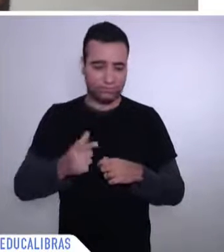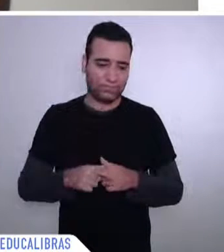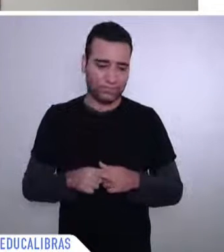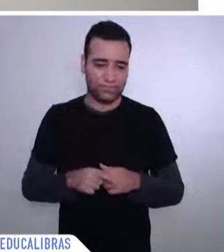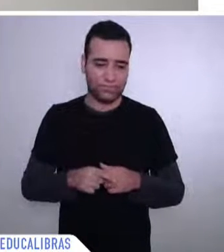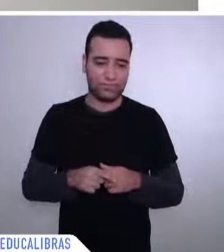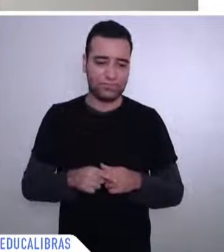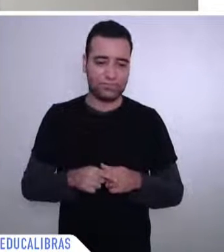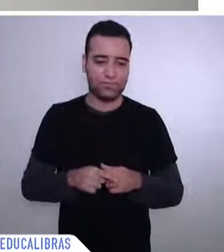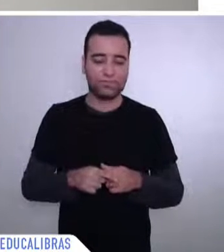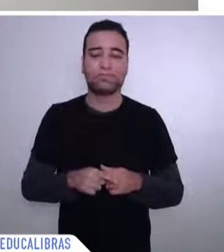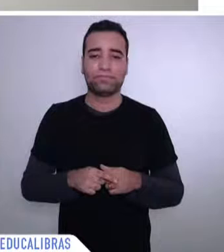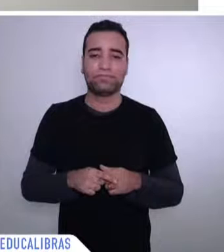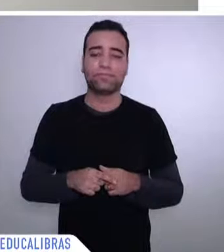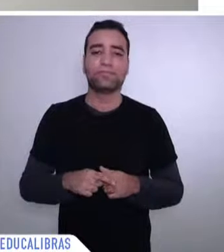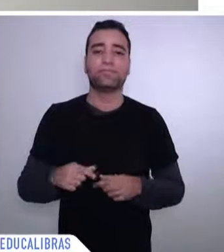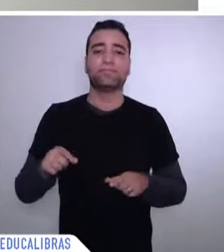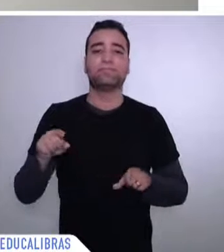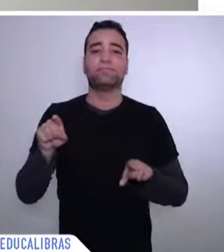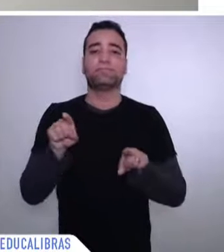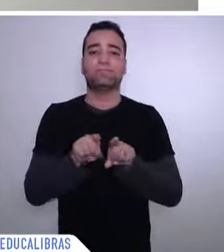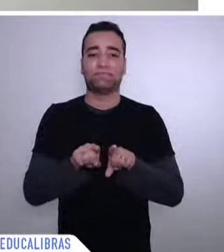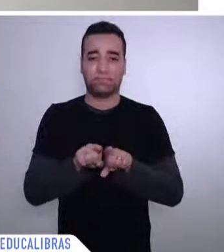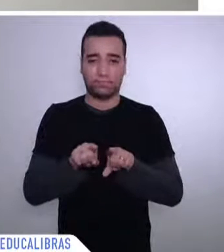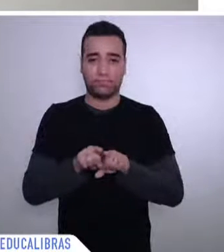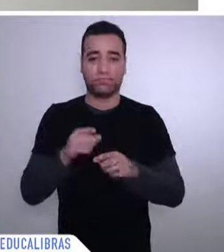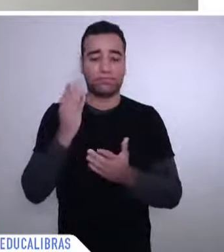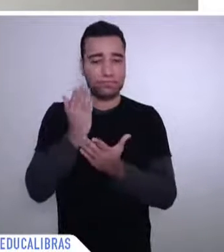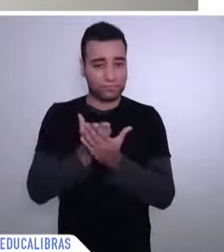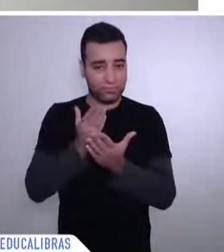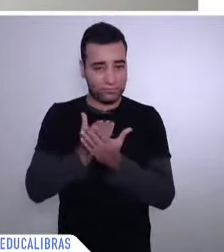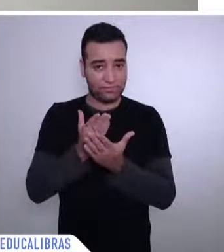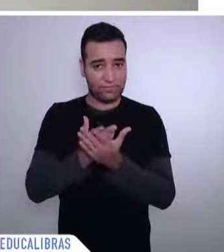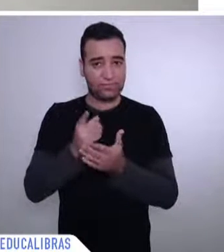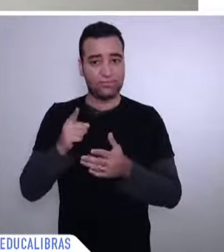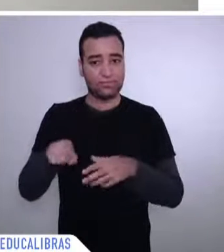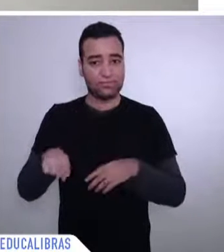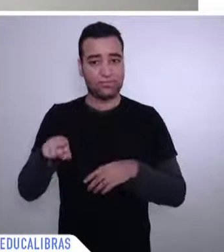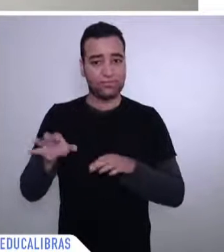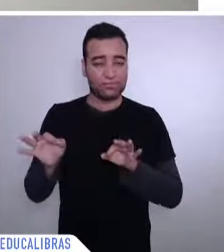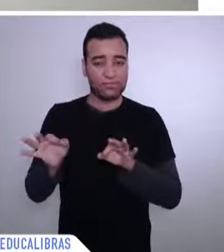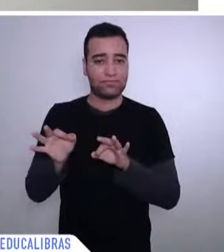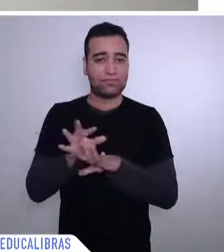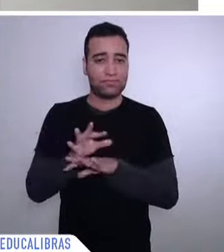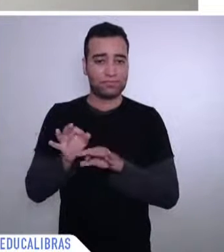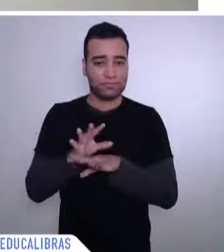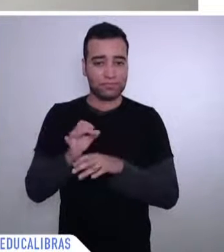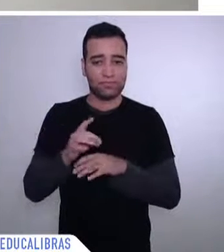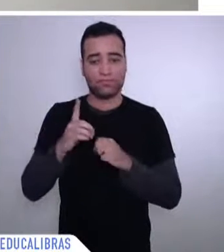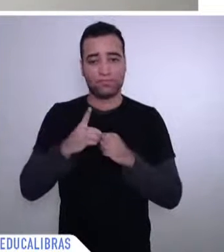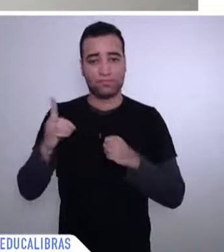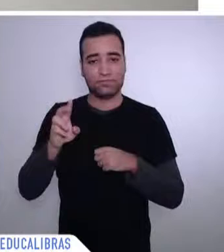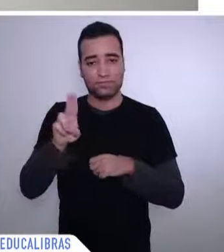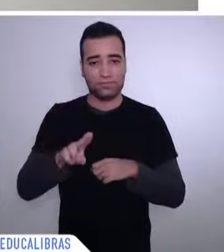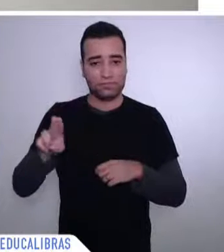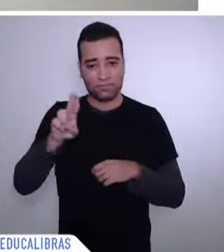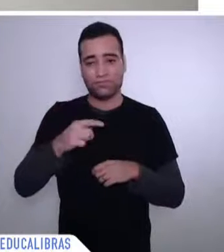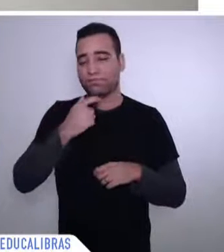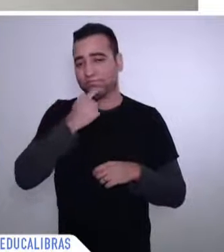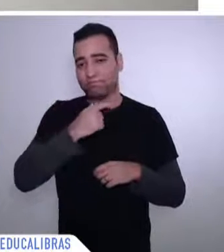has previously held positions at the African Development Bank, the UK Civil Service, and Mozambique Ministry of